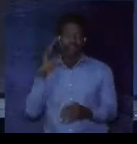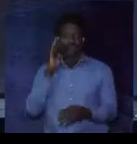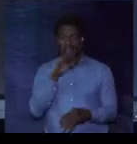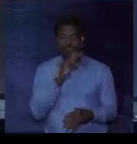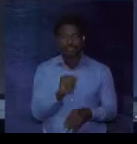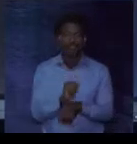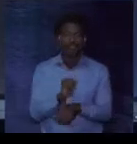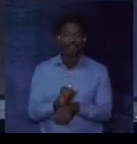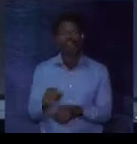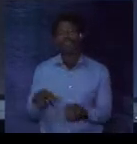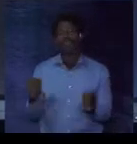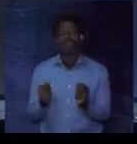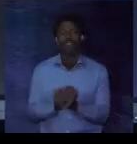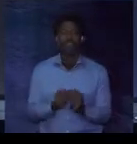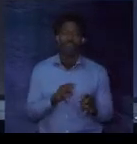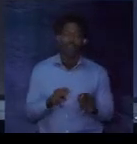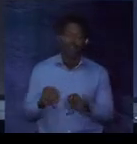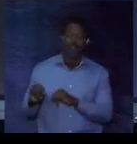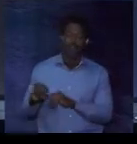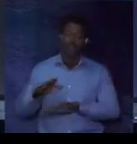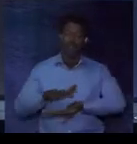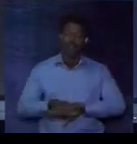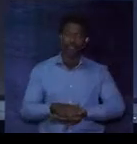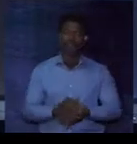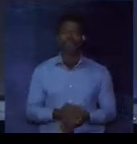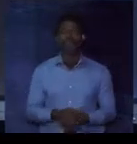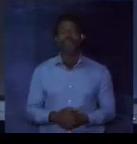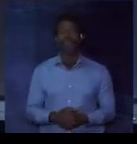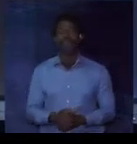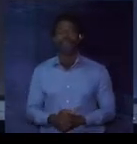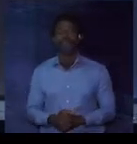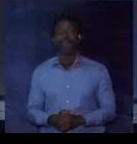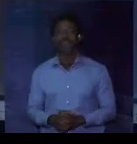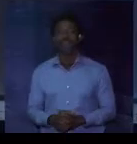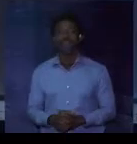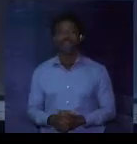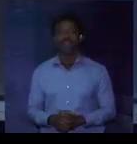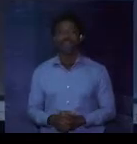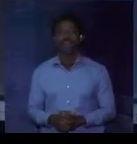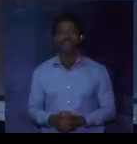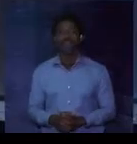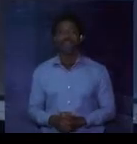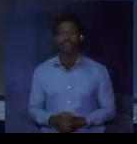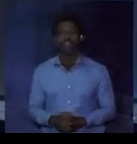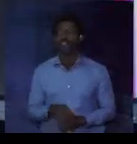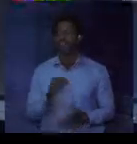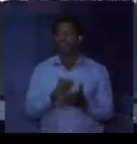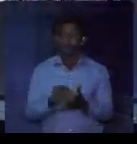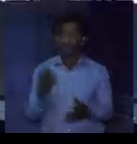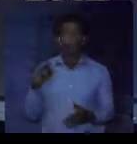the subsequent examples, as you will say. Okay, so moving on.